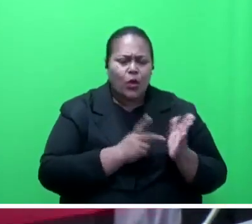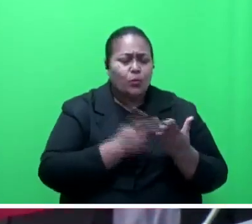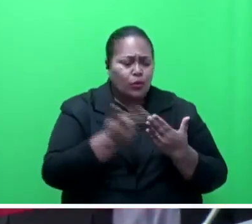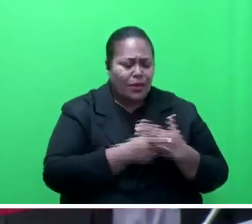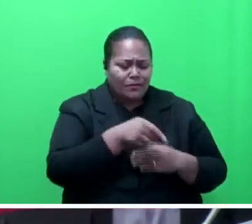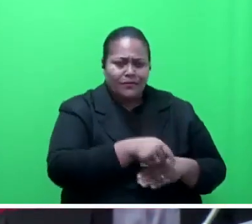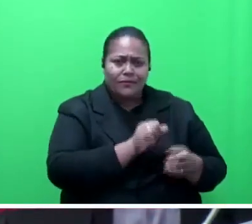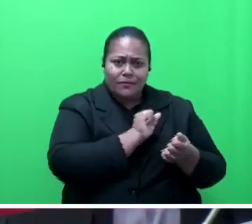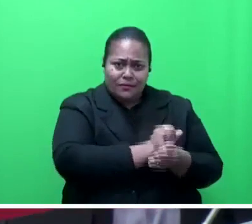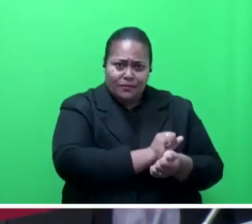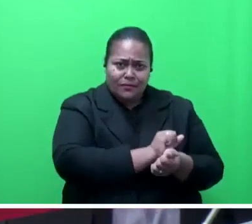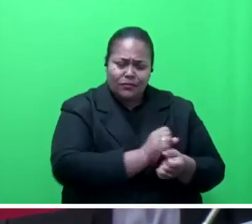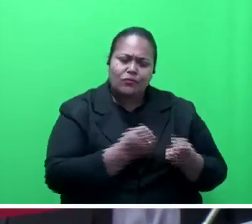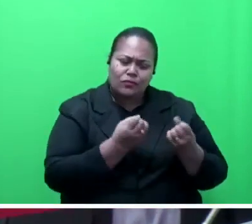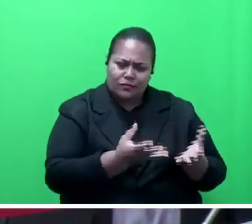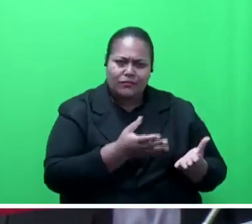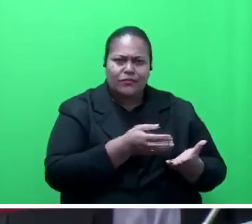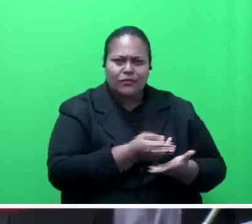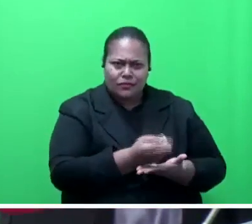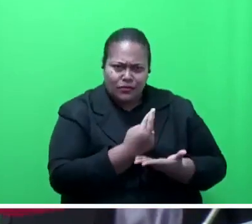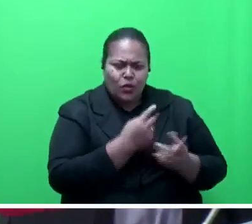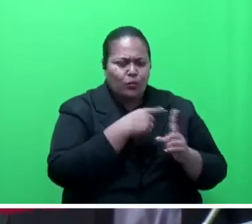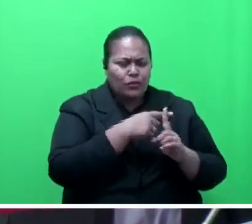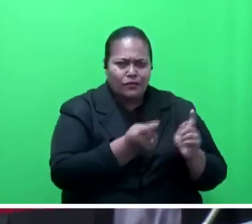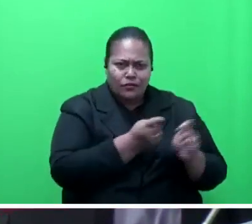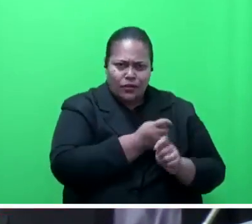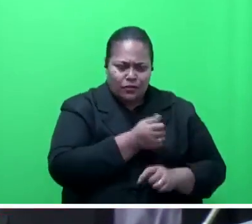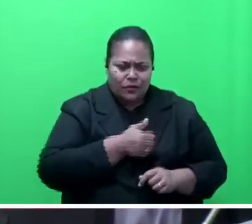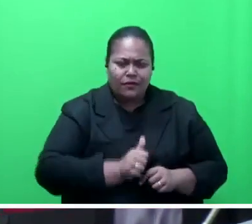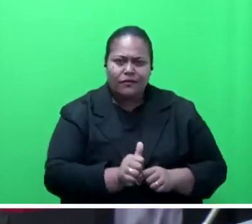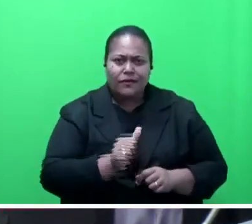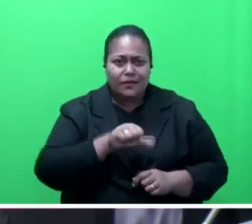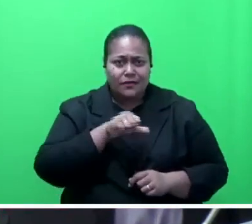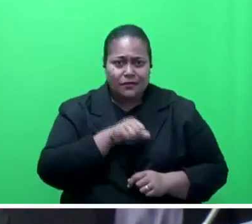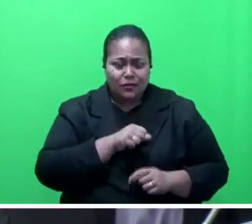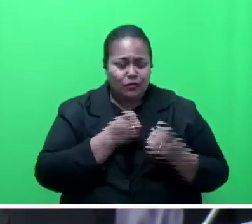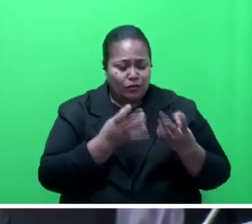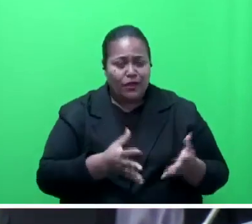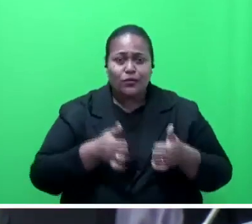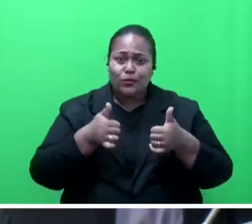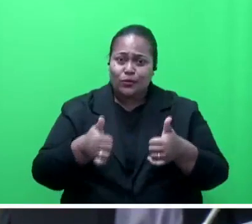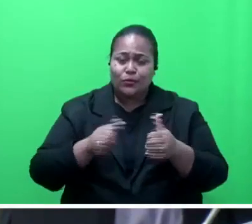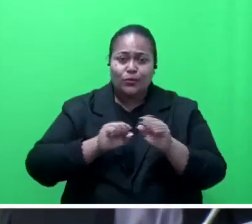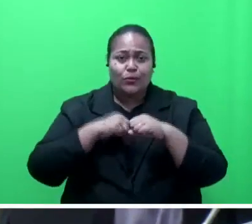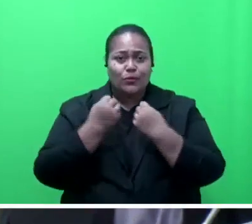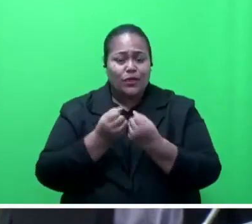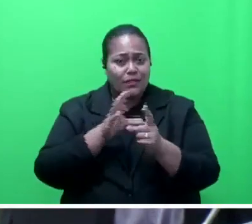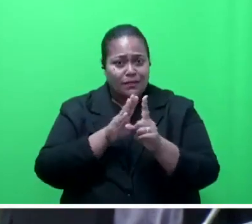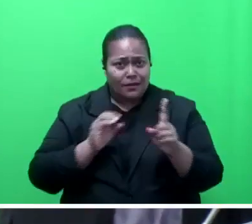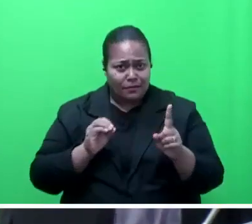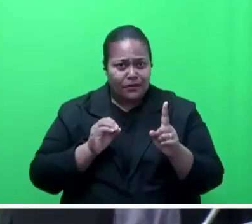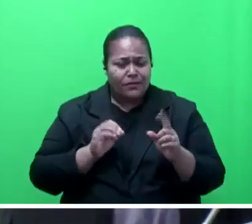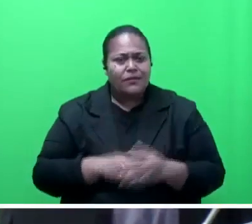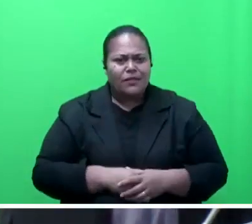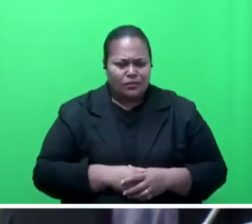rehabilitative environment. The prison environment should encourage positive changes in behavior and attitude, provide good social examples, challenge offending behavior and